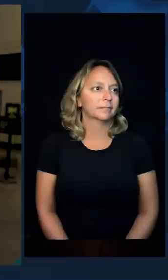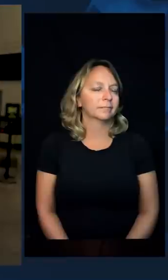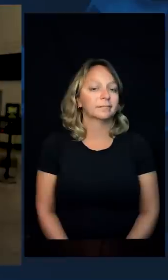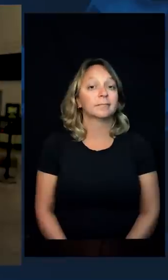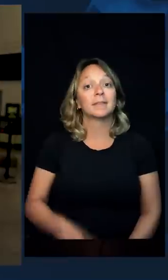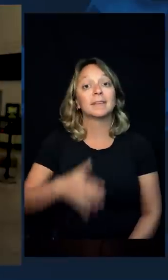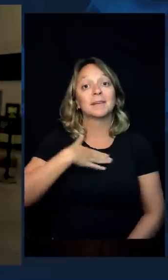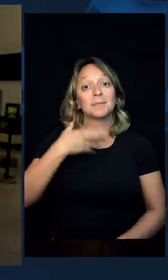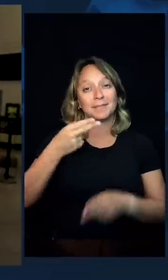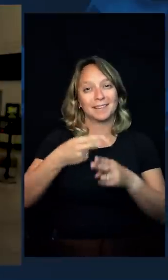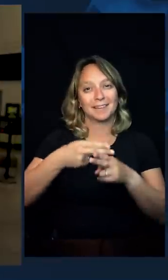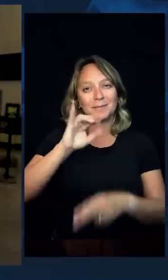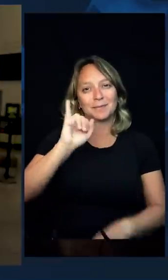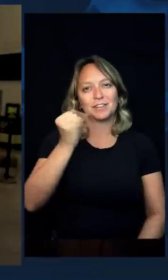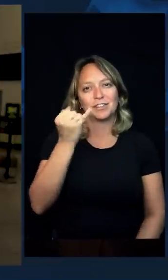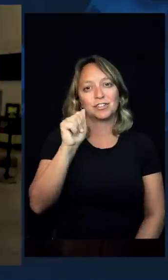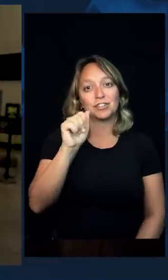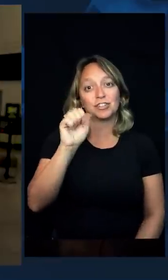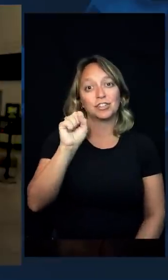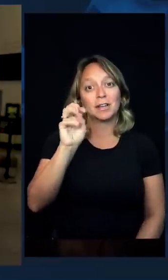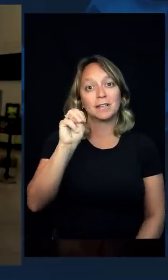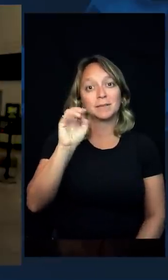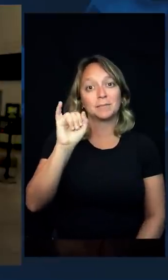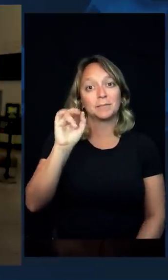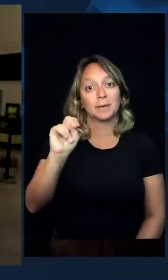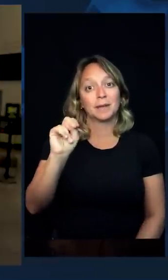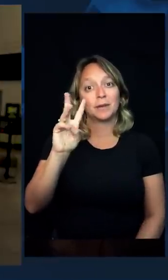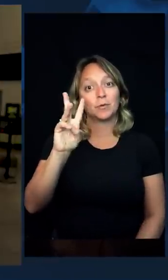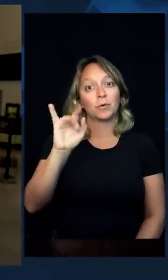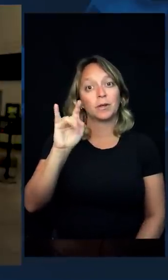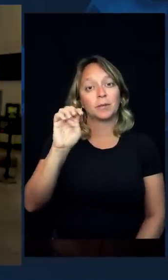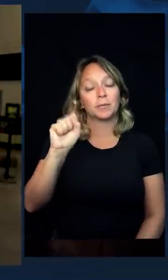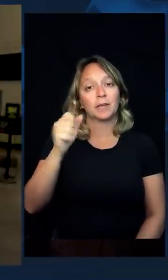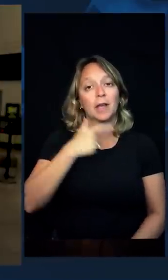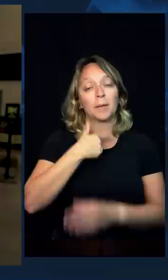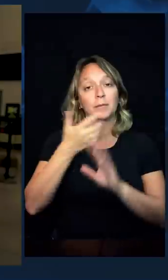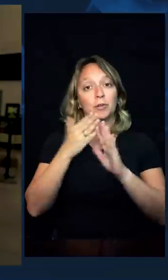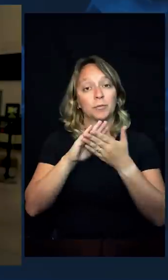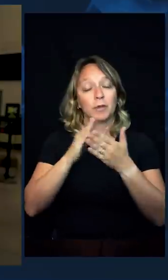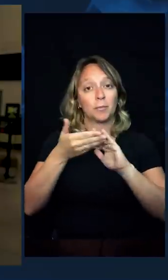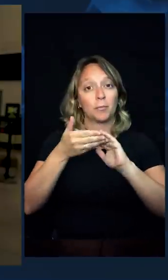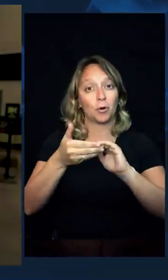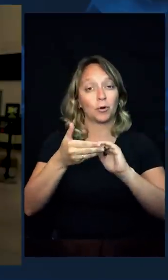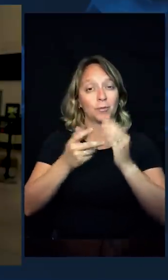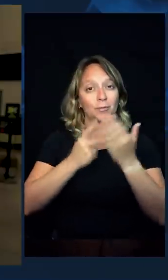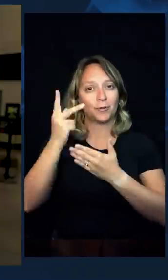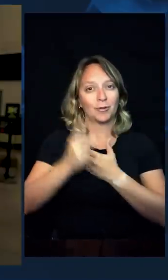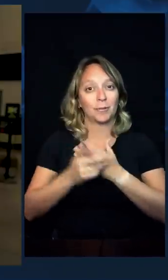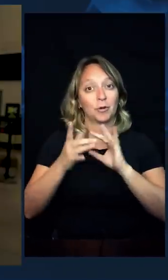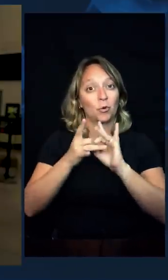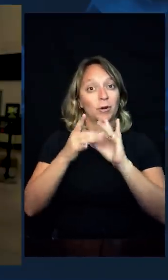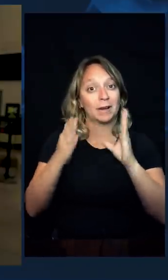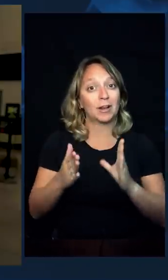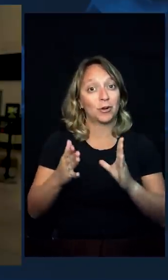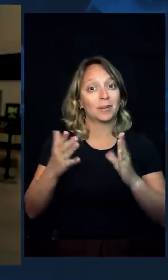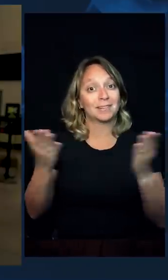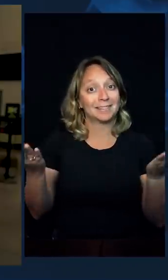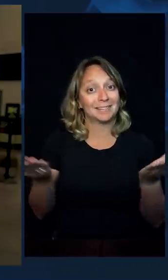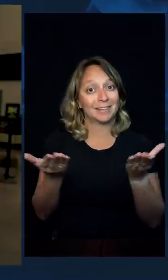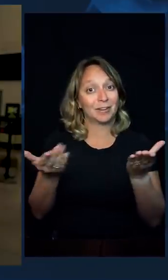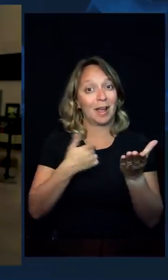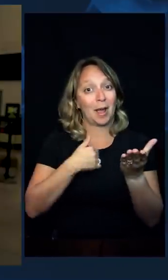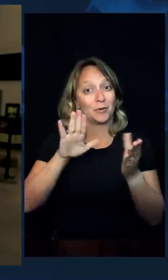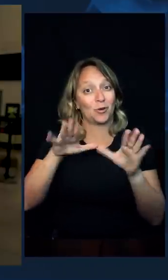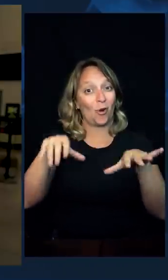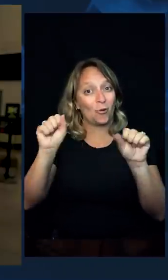My name is Jasmine Williams, and I am the Community Partner Program Coordinator and will be your host for this evening. Tonight, we